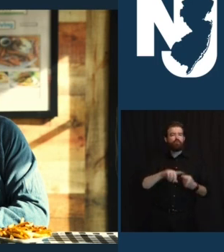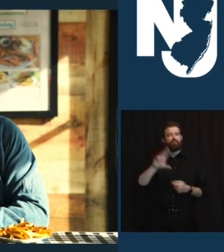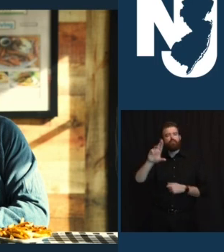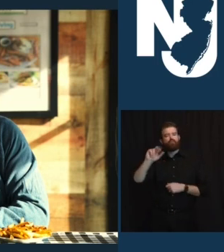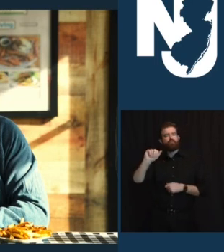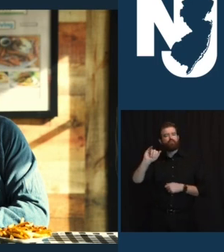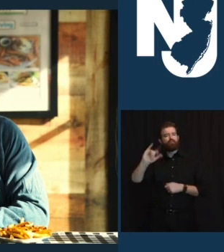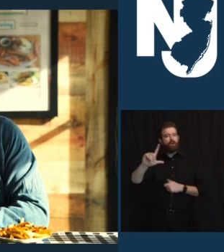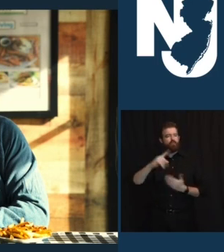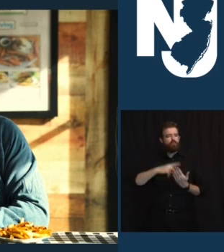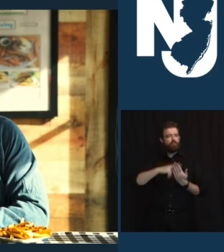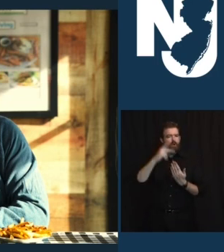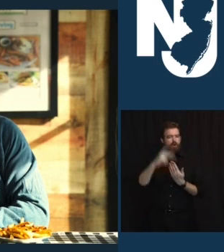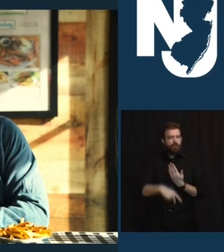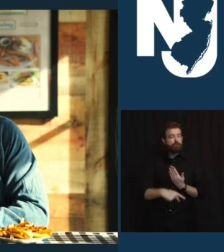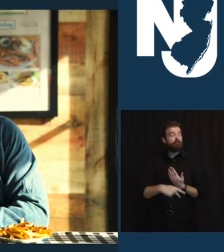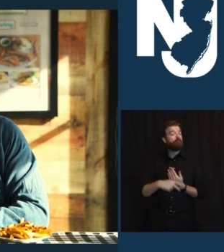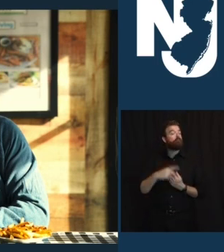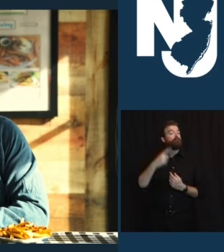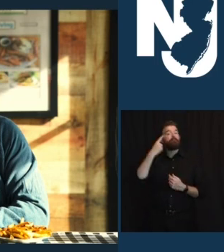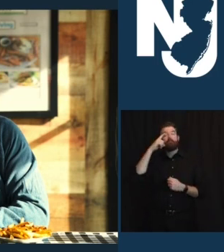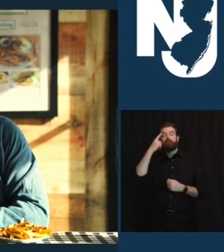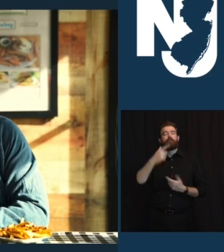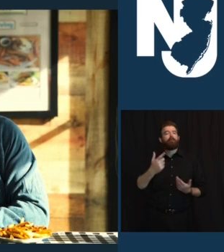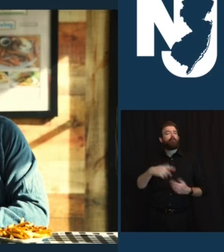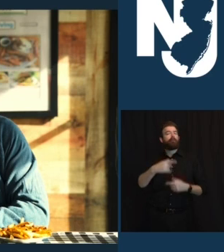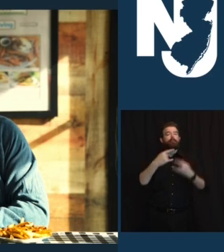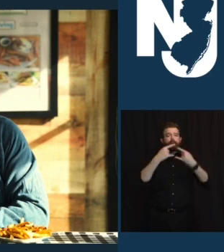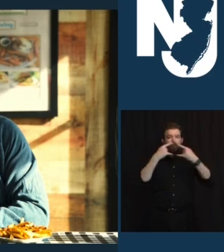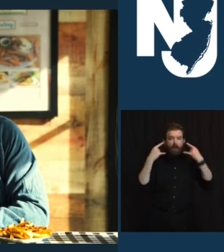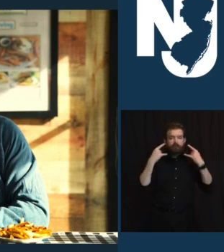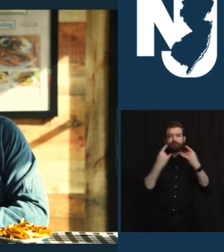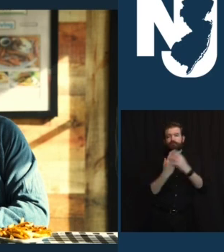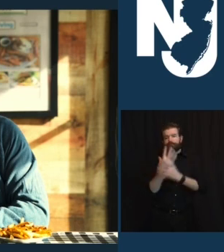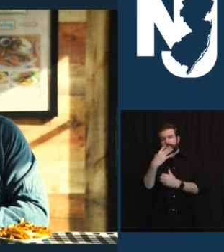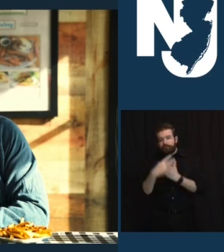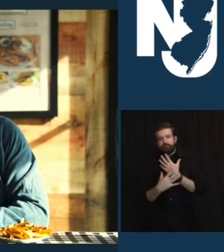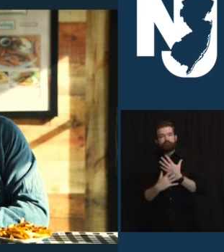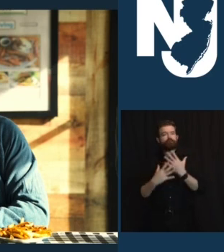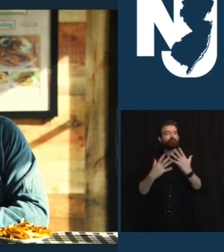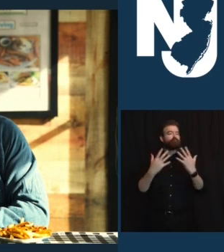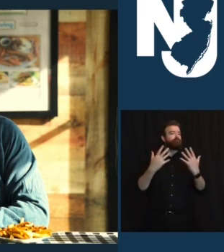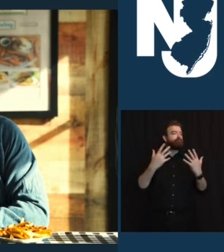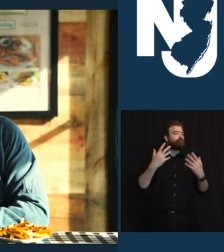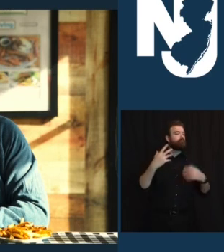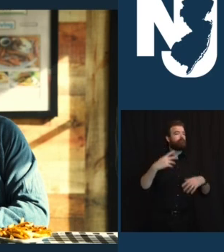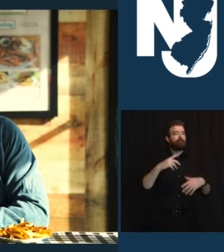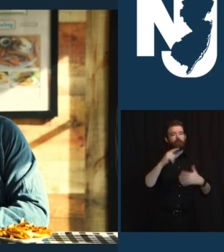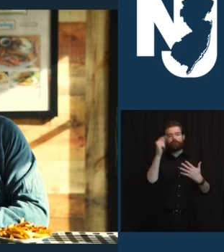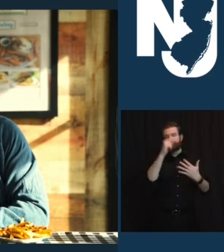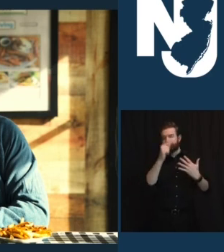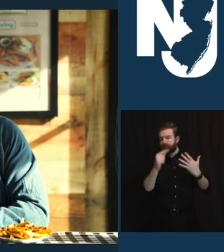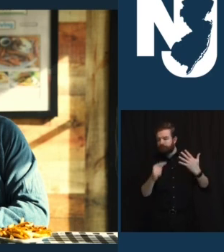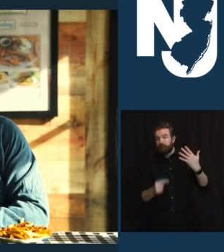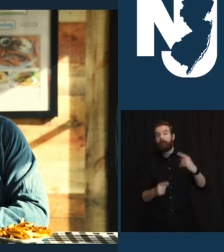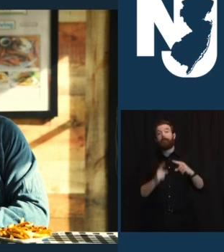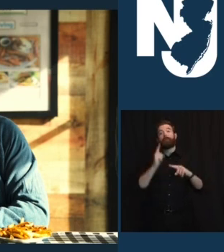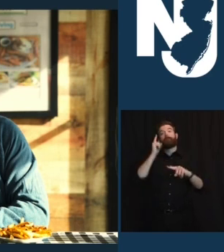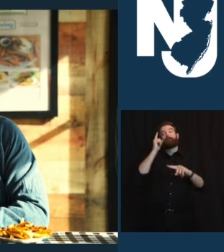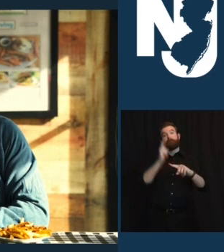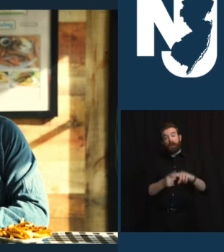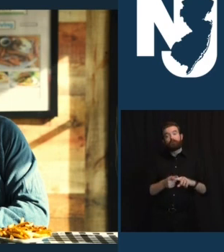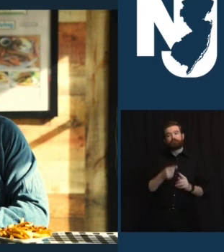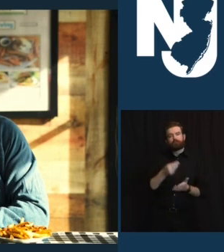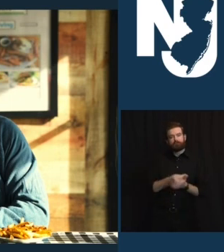face masks to business owners and visitors, all the way to providing, as I mentioned, direct grants to businesses. And one of